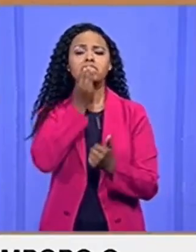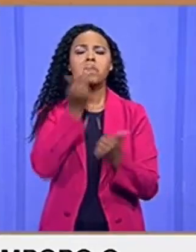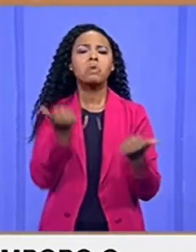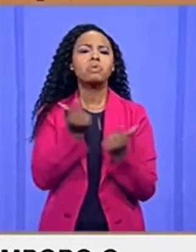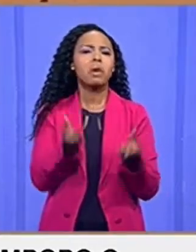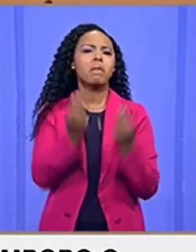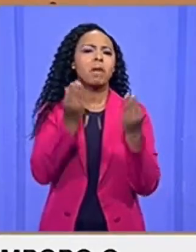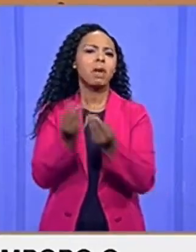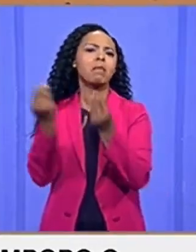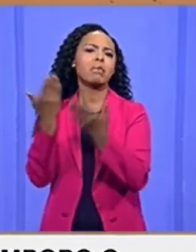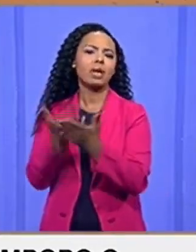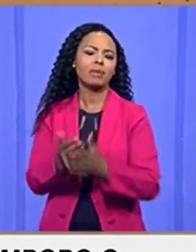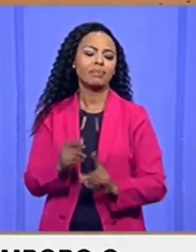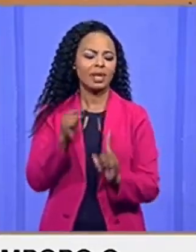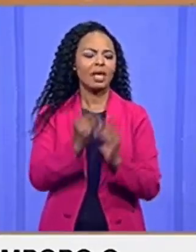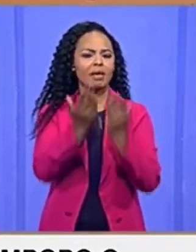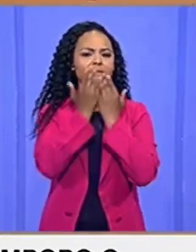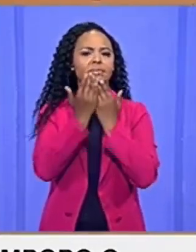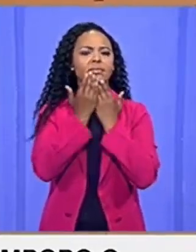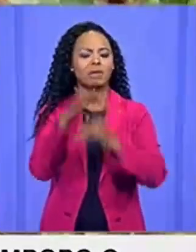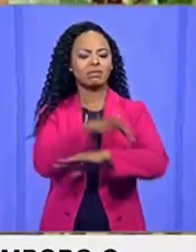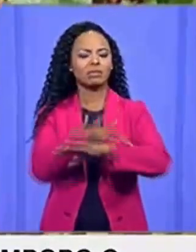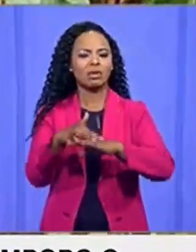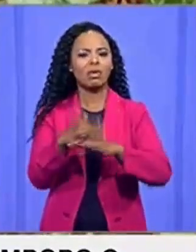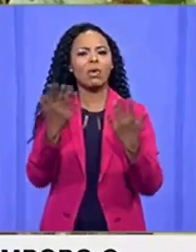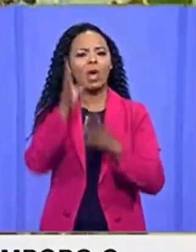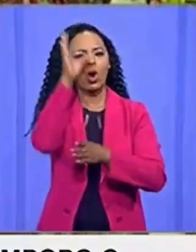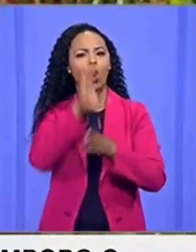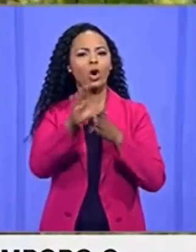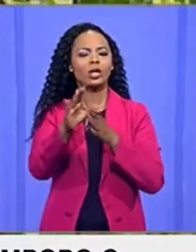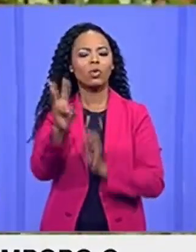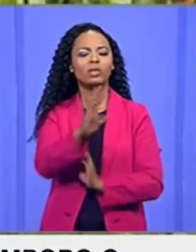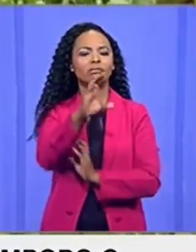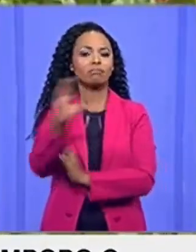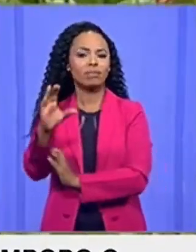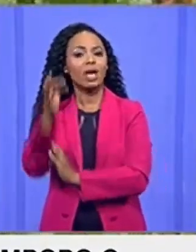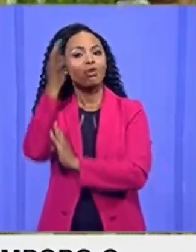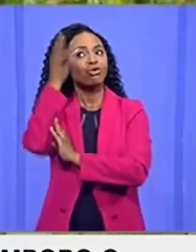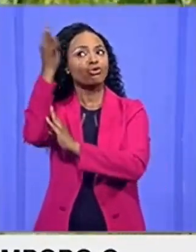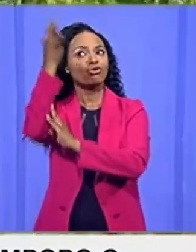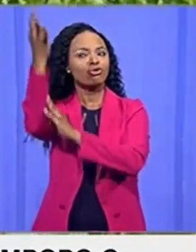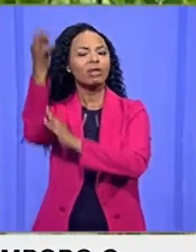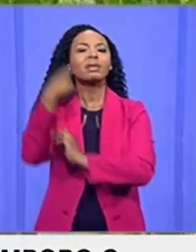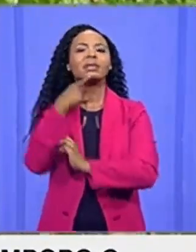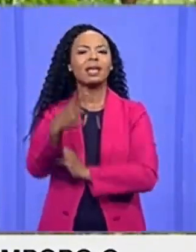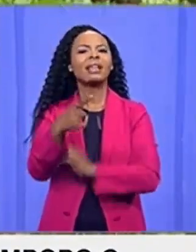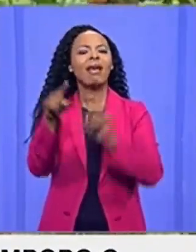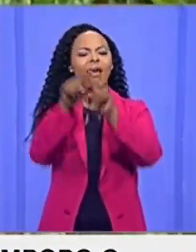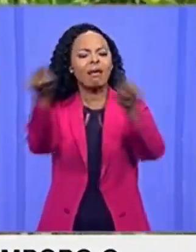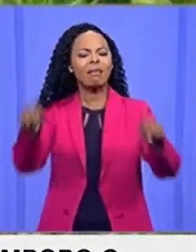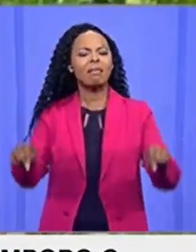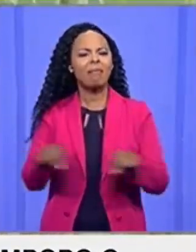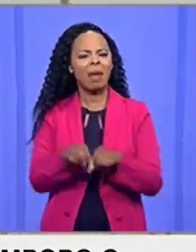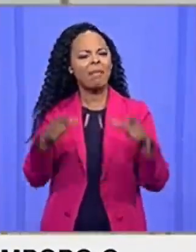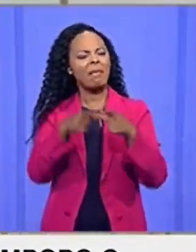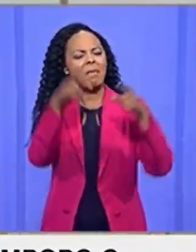tsa temothuo kwa collegeng kwa Western Cape. Toro ya gagwe ke go bona temo ya gagwe e le e kgolo. Ba thuša gape